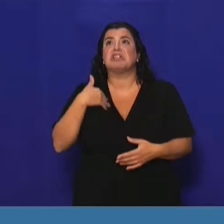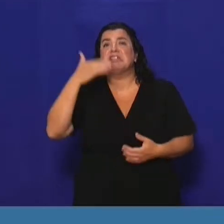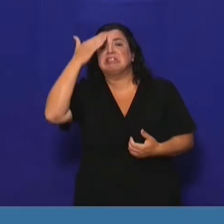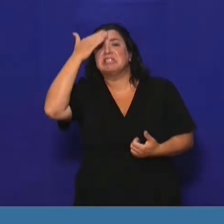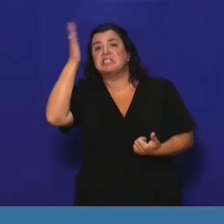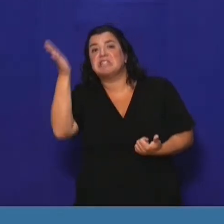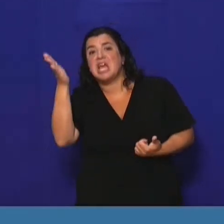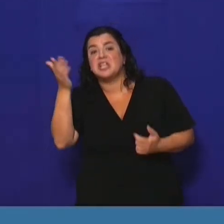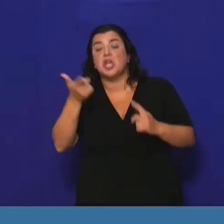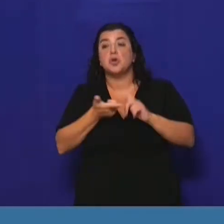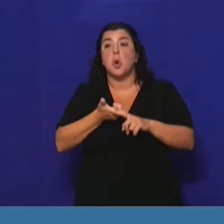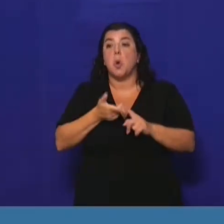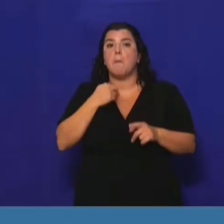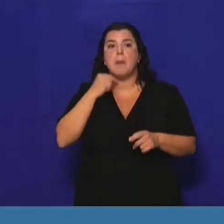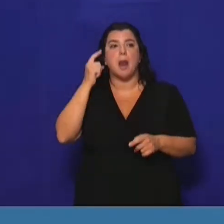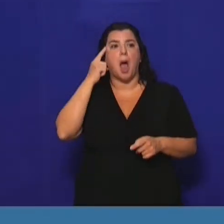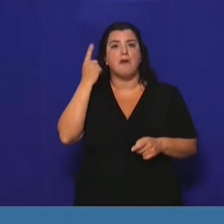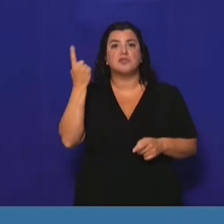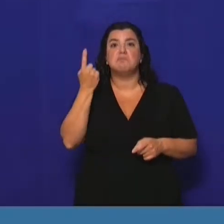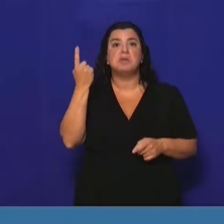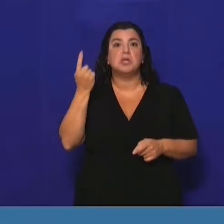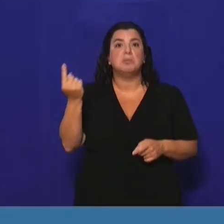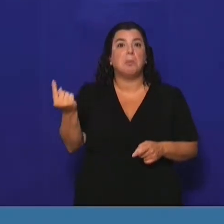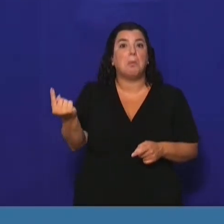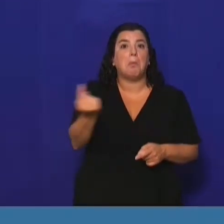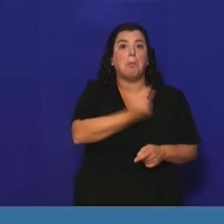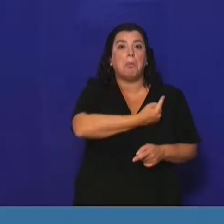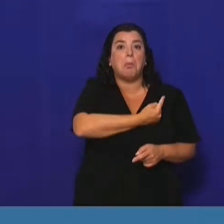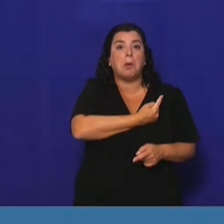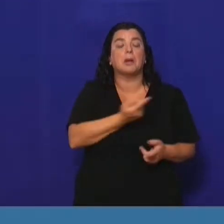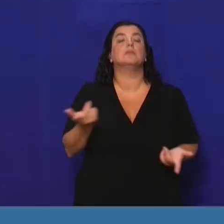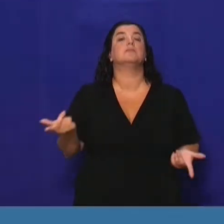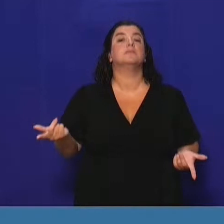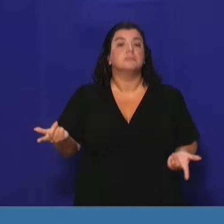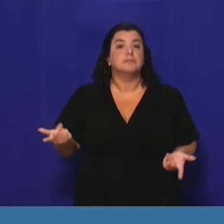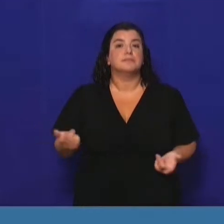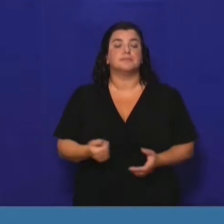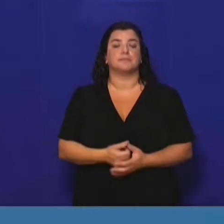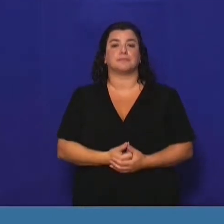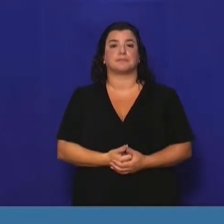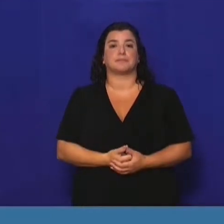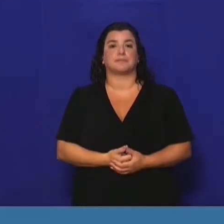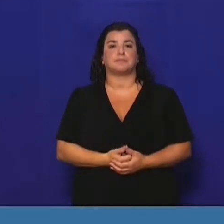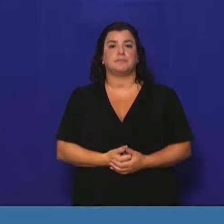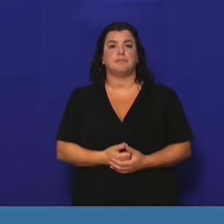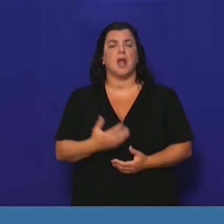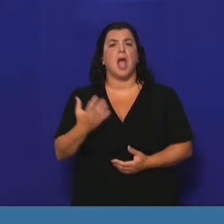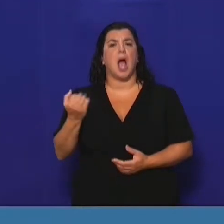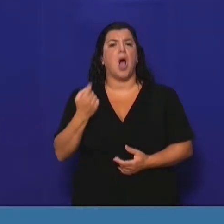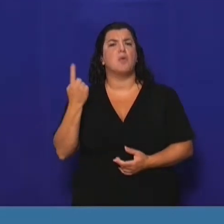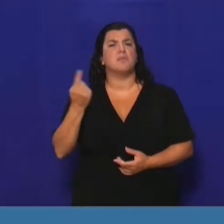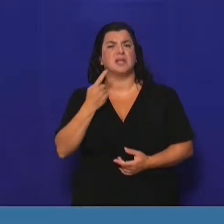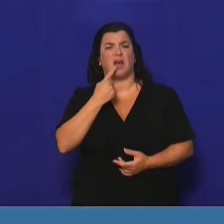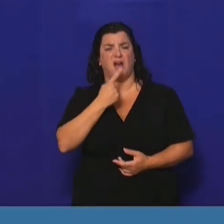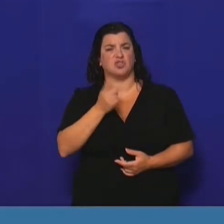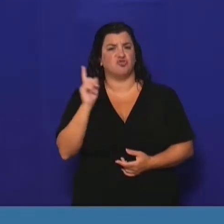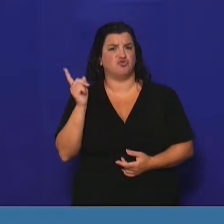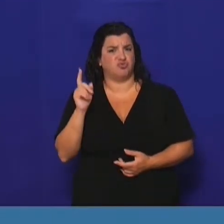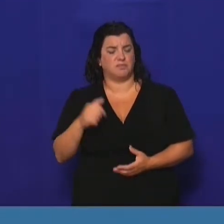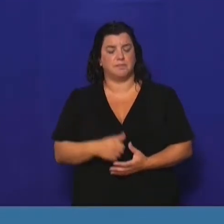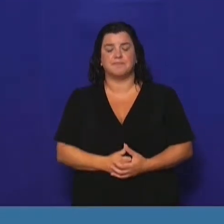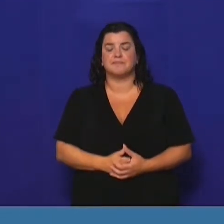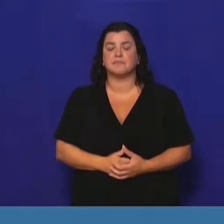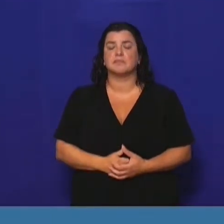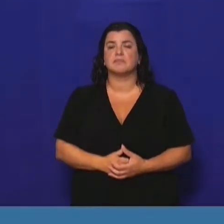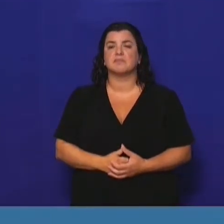tkunx taf li kont qiegħed f'kuntatt ma' persuni. Kellna xi kummenti fuq l-app ukoll fejn kien hemm nies li